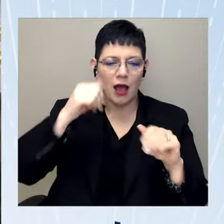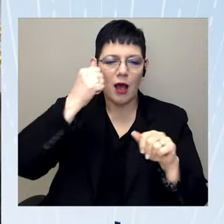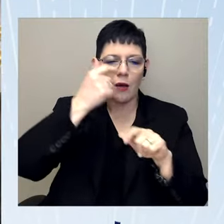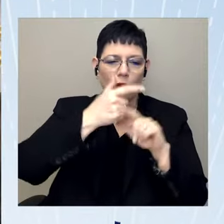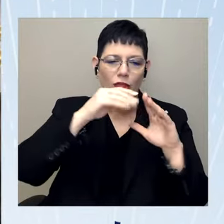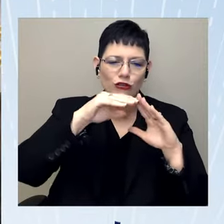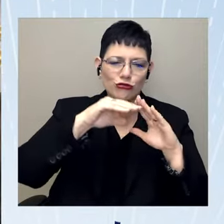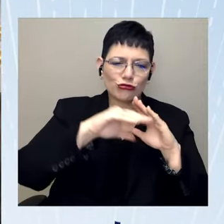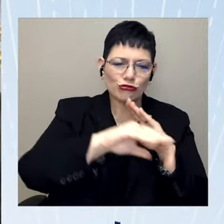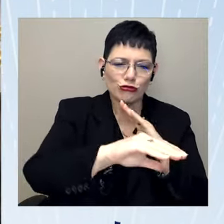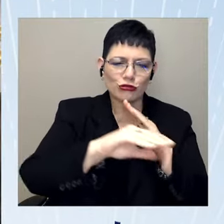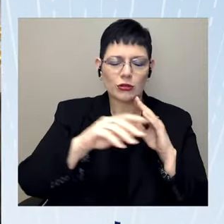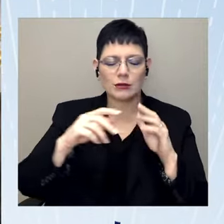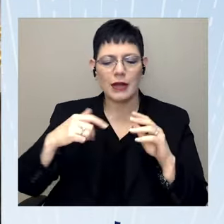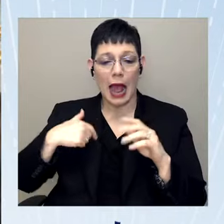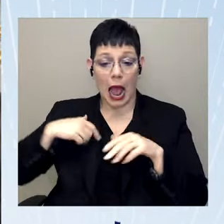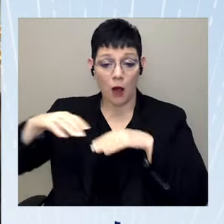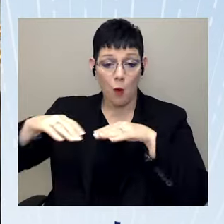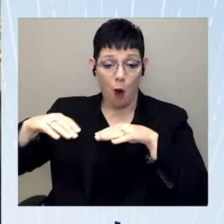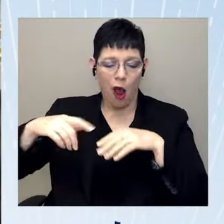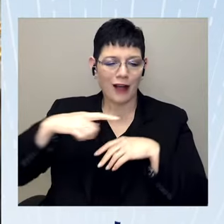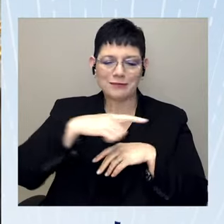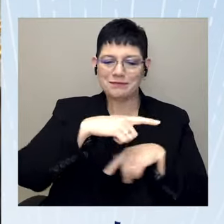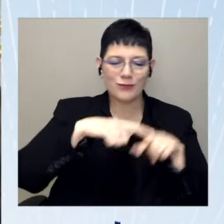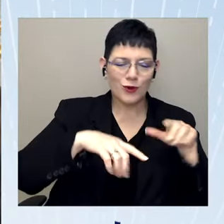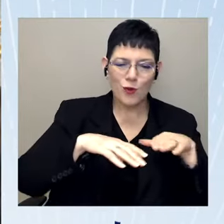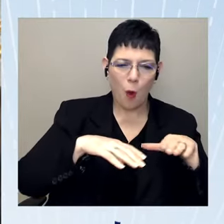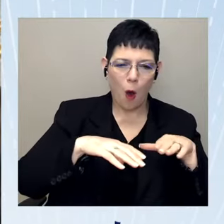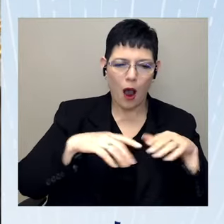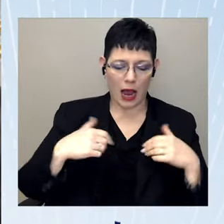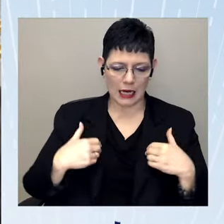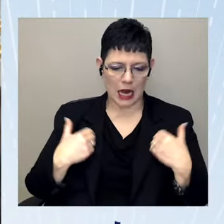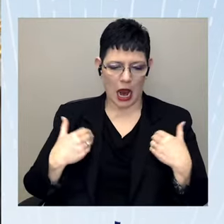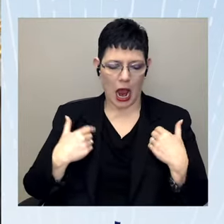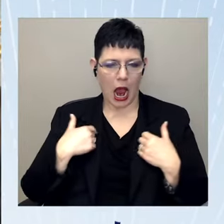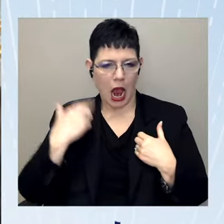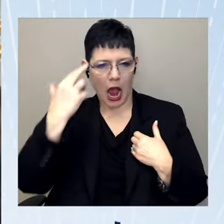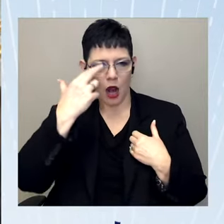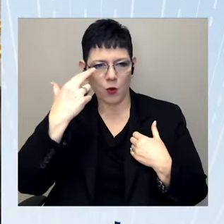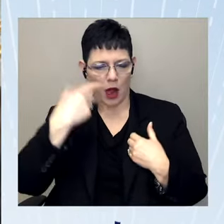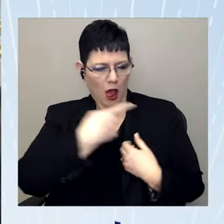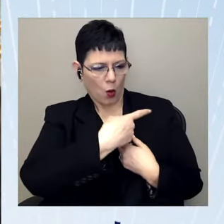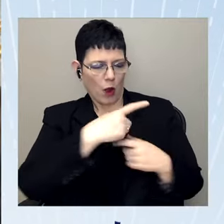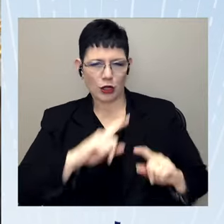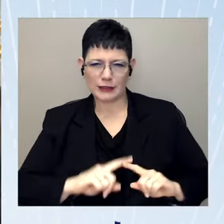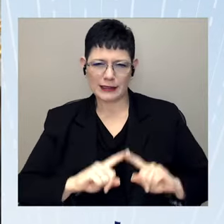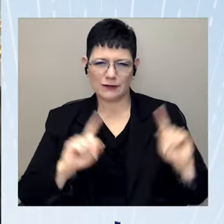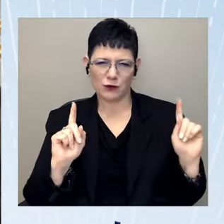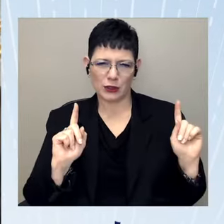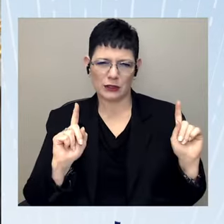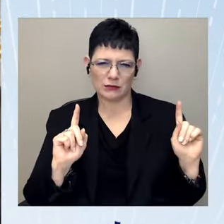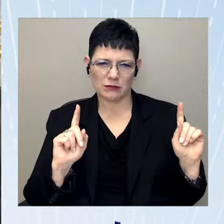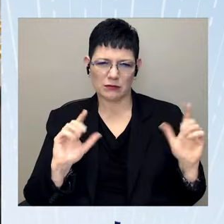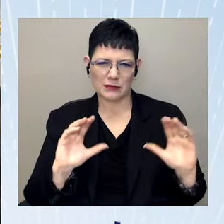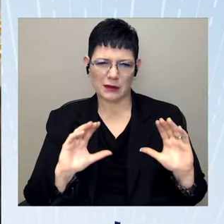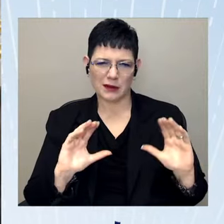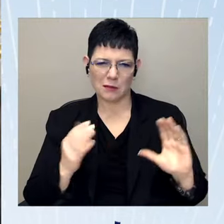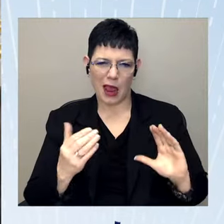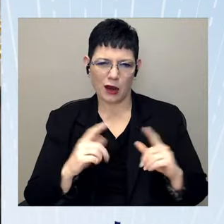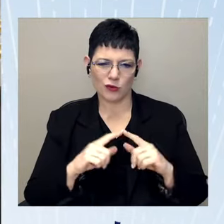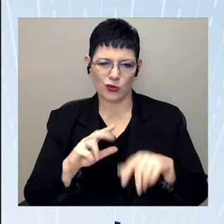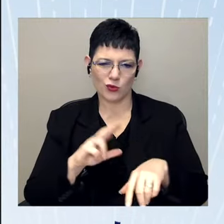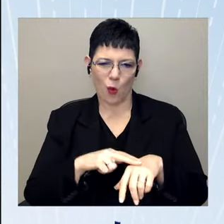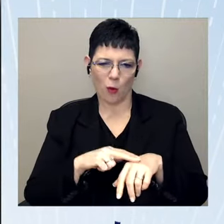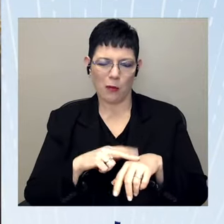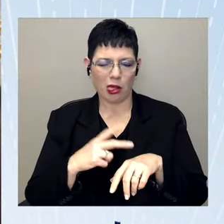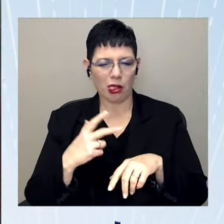to sit on his own, I started realizing that our dynamic is going to be pretty different than most siblings. My role as a sister quickly developed into